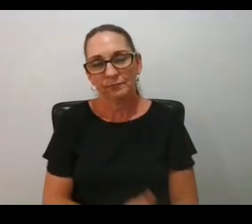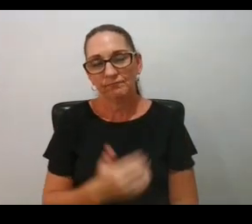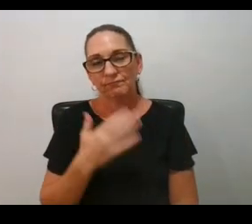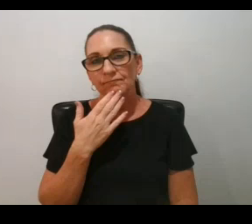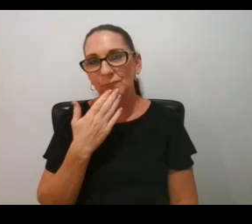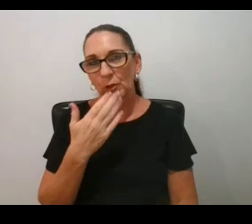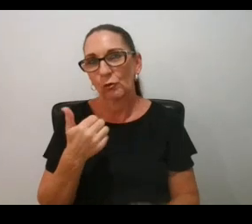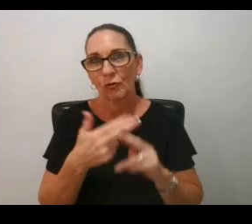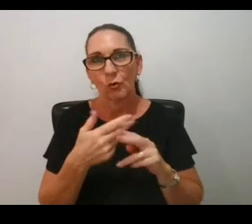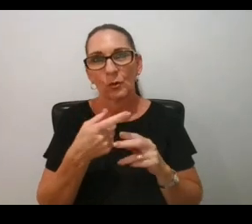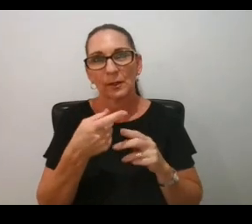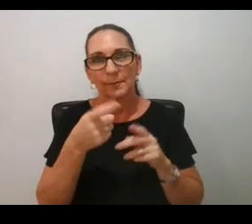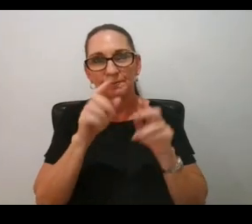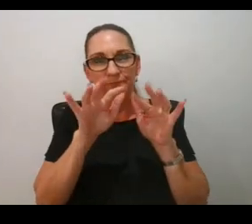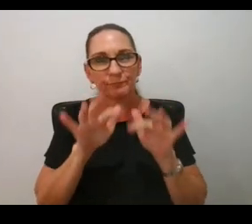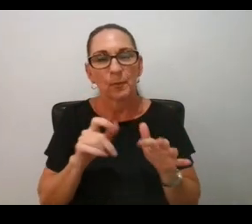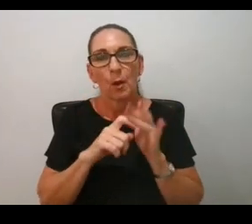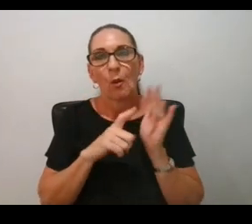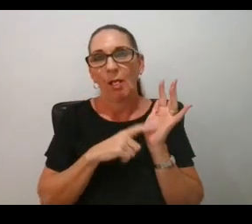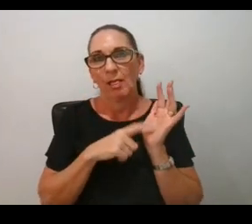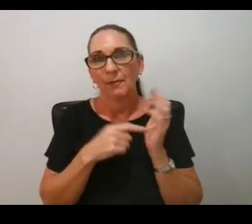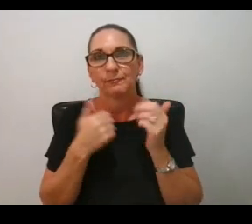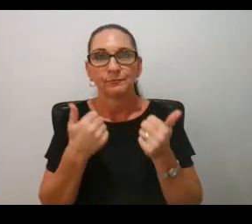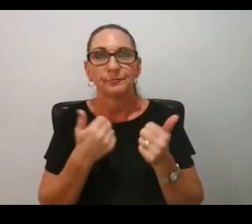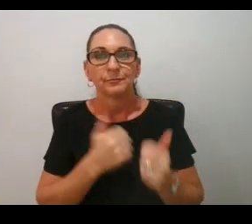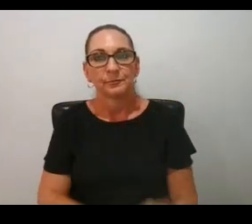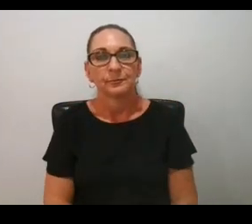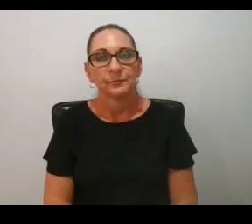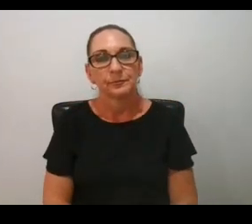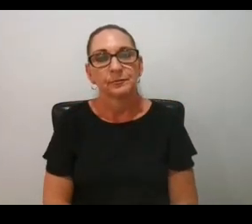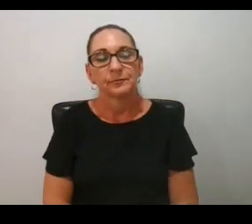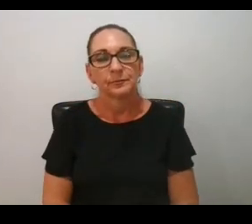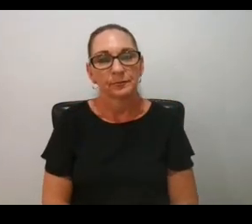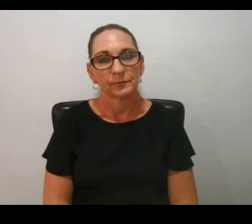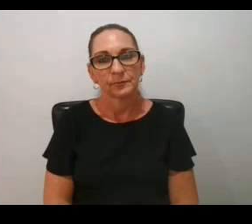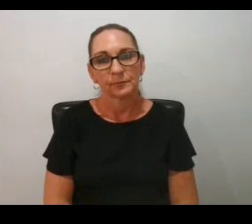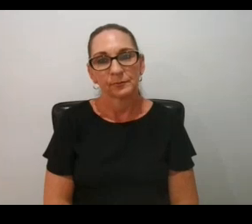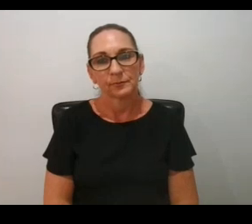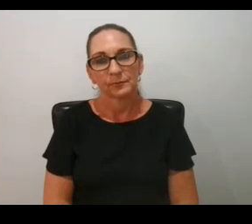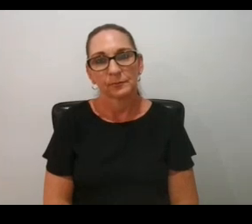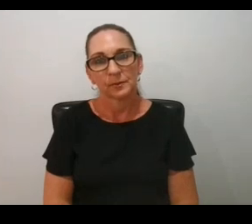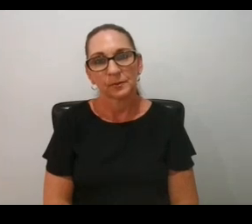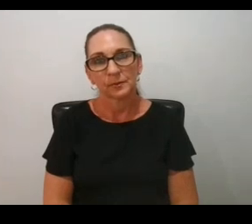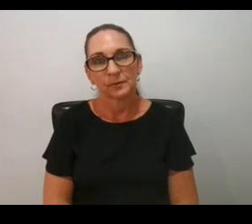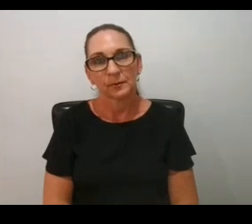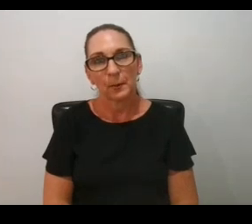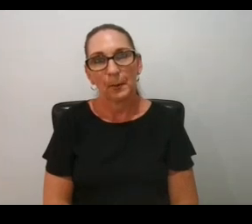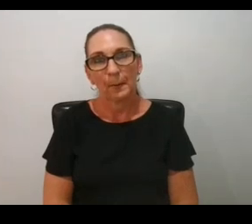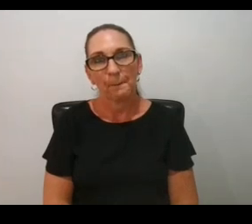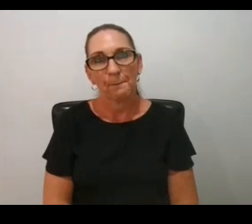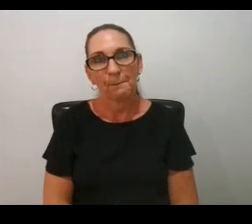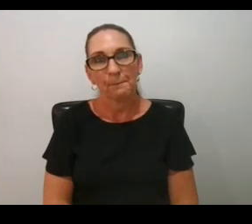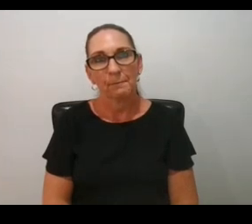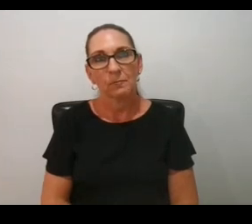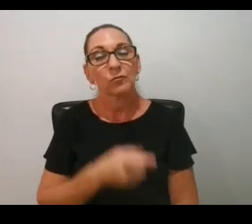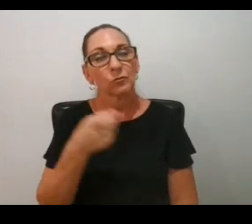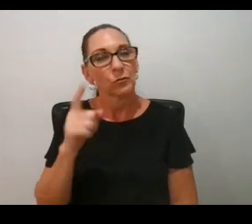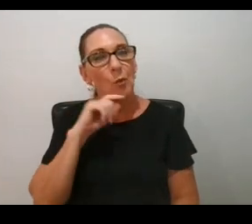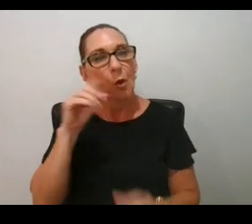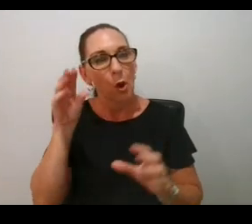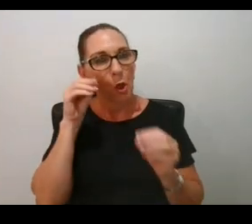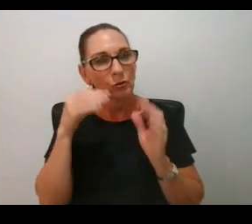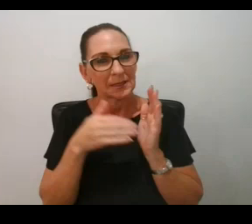for participating in that. So we'll just move on. So just briefly, what you will learn today